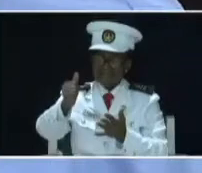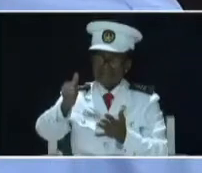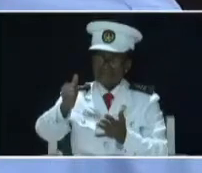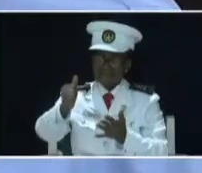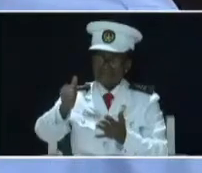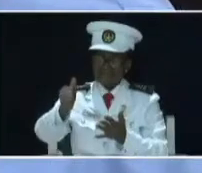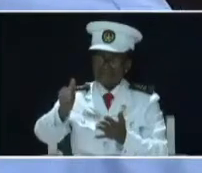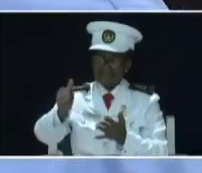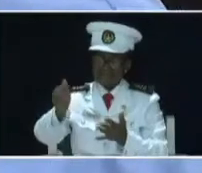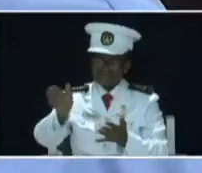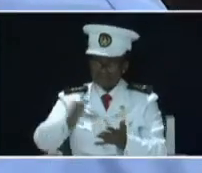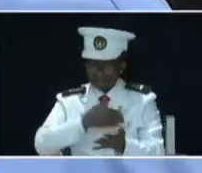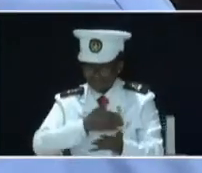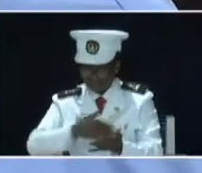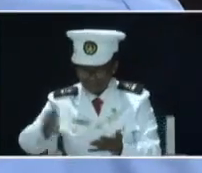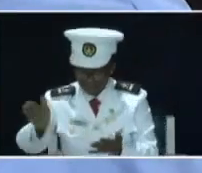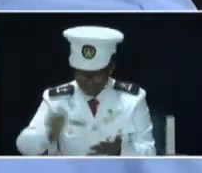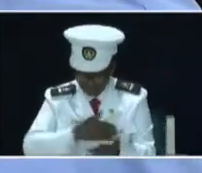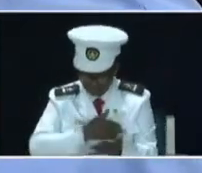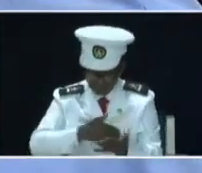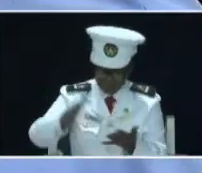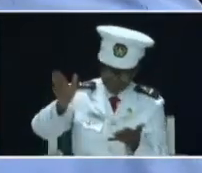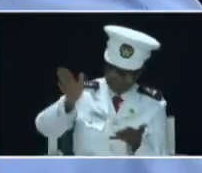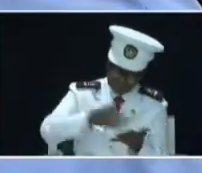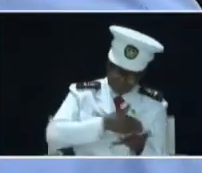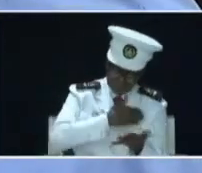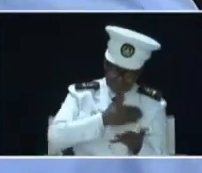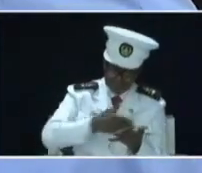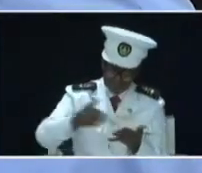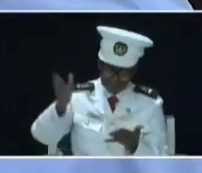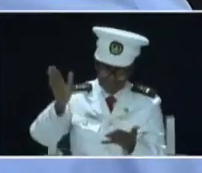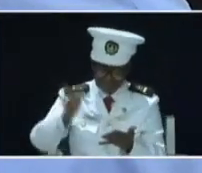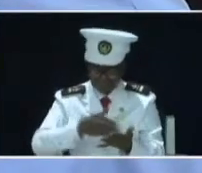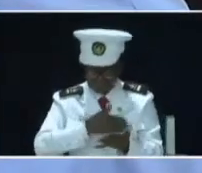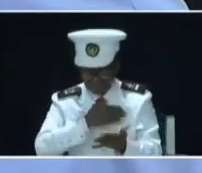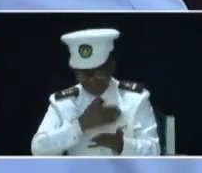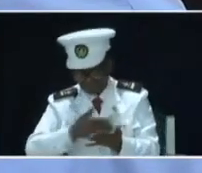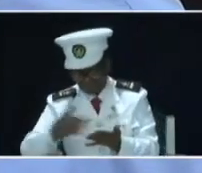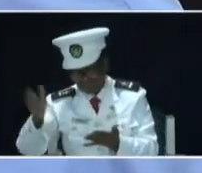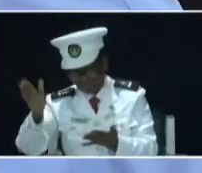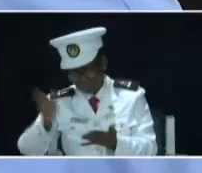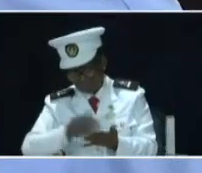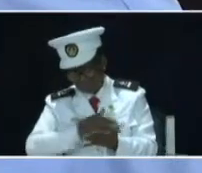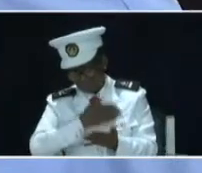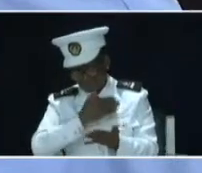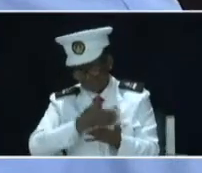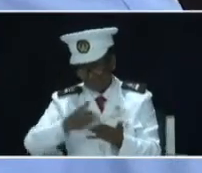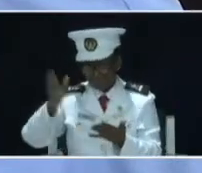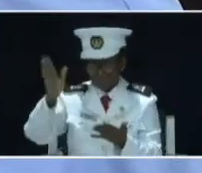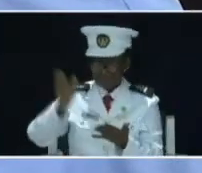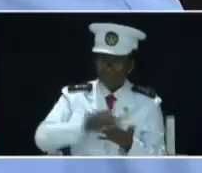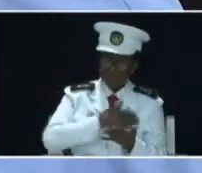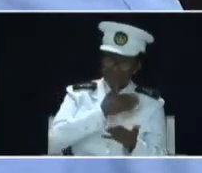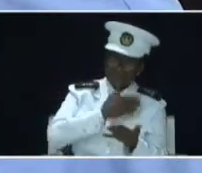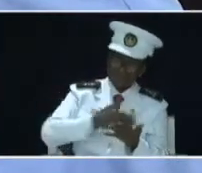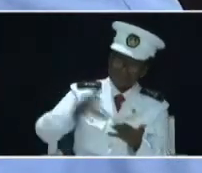What a mighty God we serve.